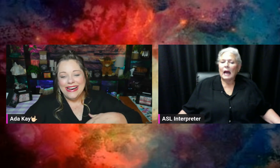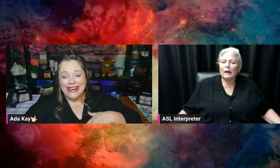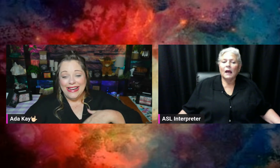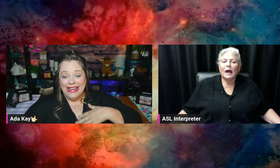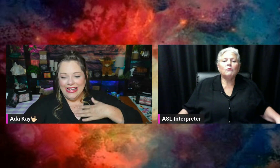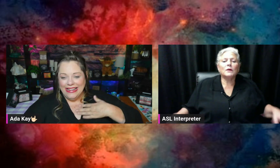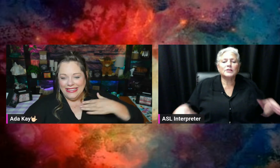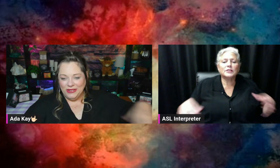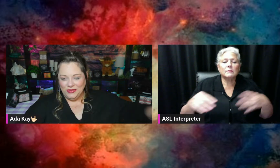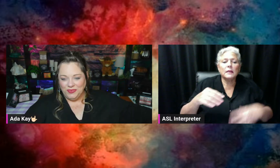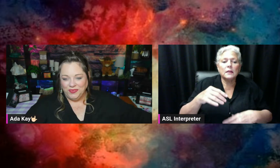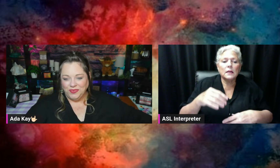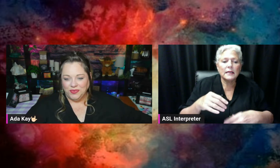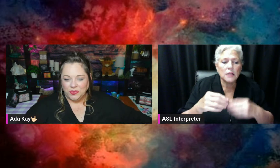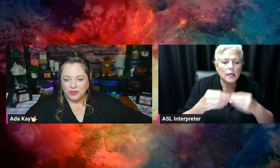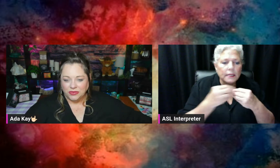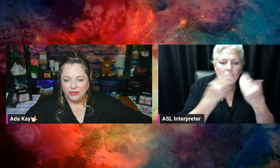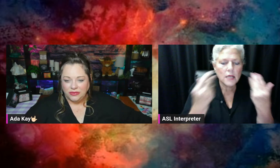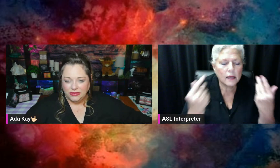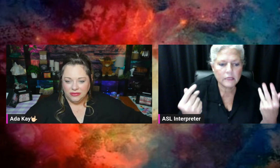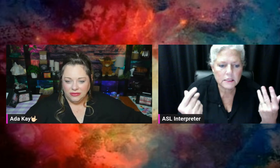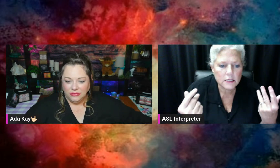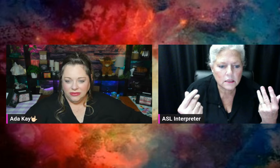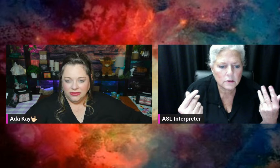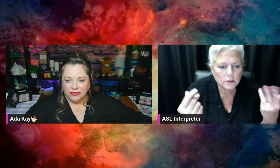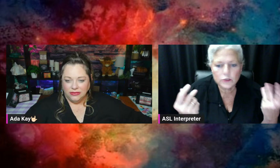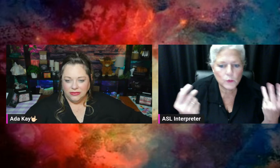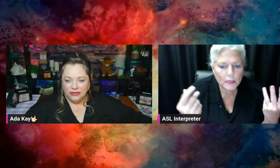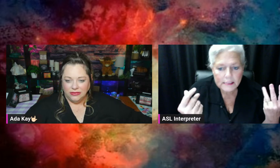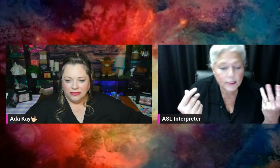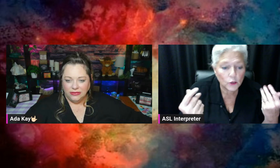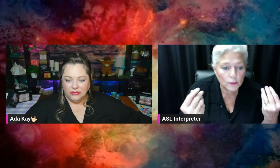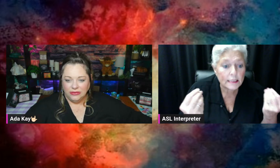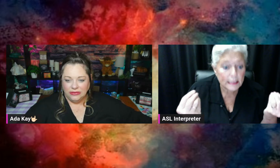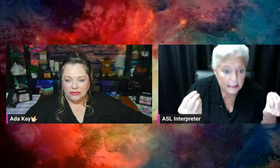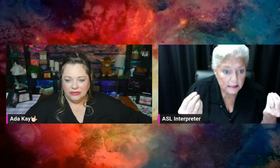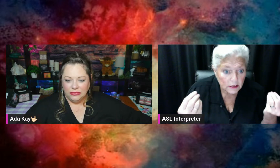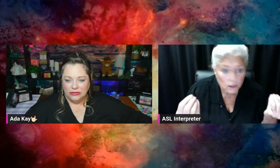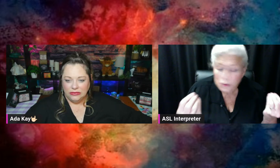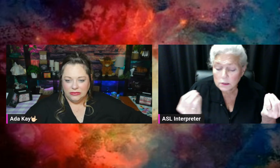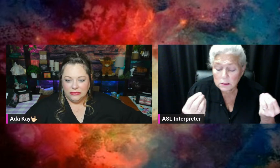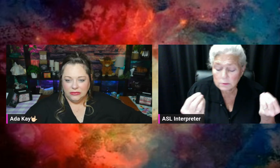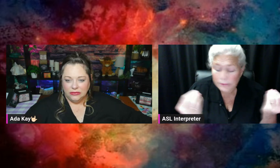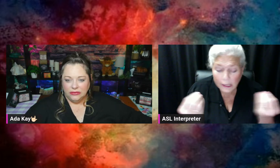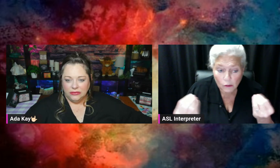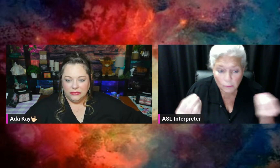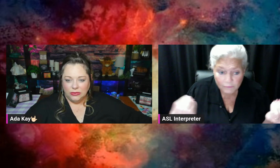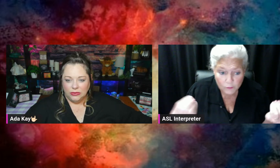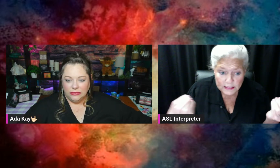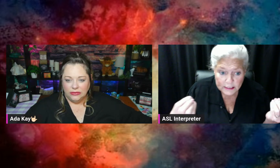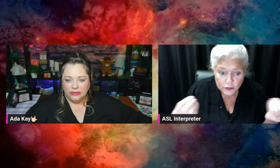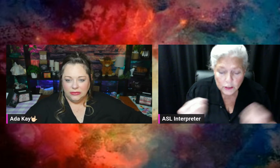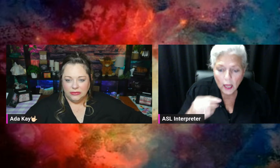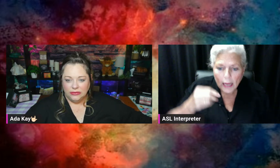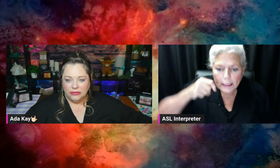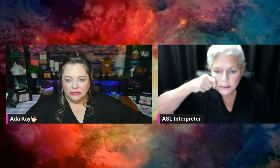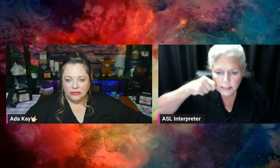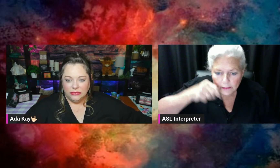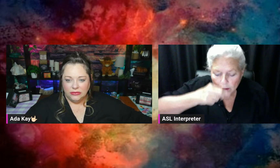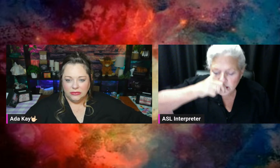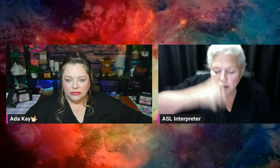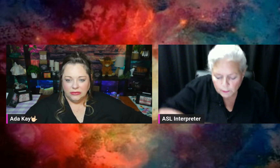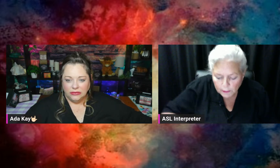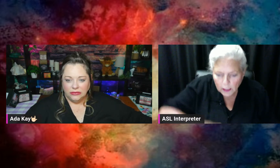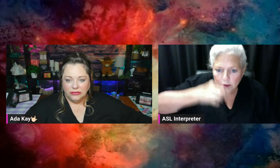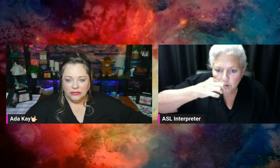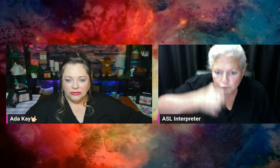And I watched him eating last night, and he doesn't have any teeth because he's too lazy to go to the dentist because Medicare will pay for his dentures. And he's sitting there